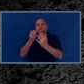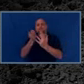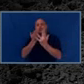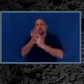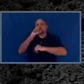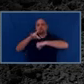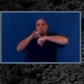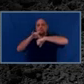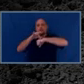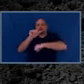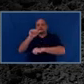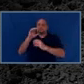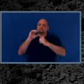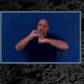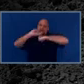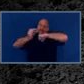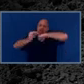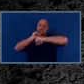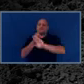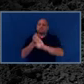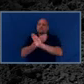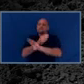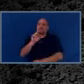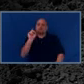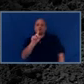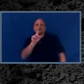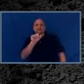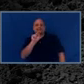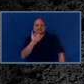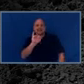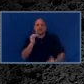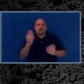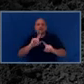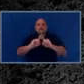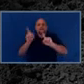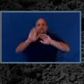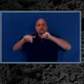what is different about this sample in particular?